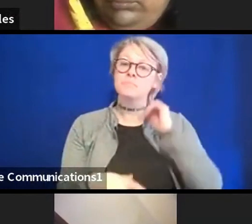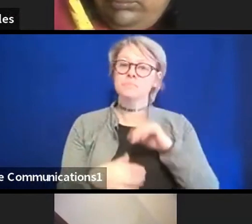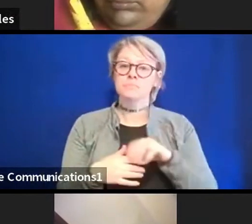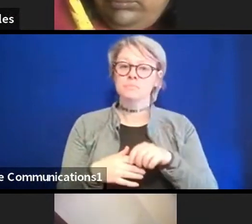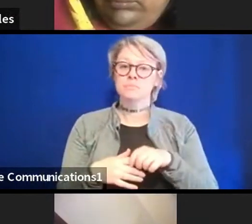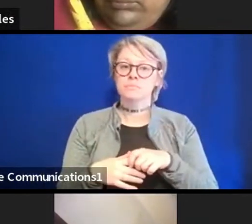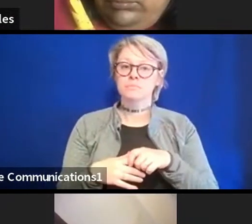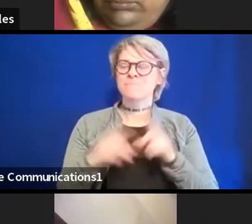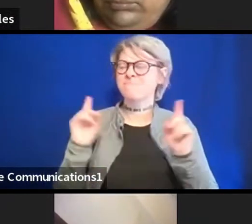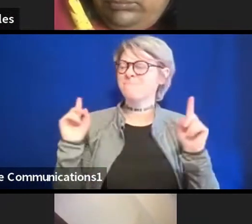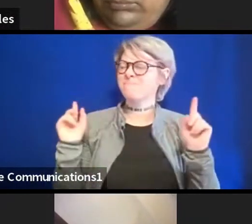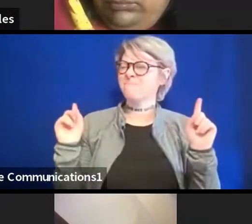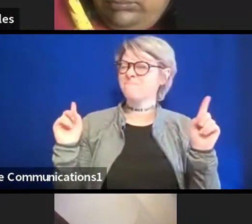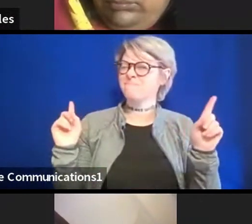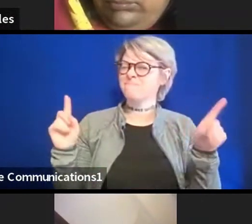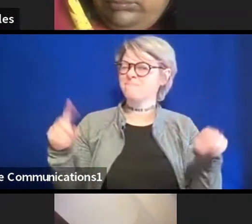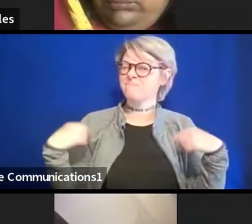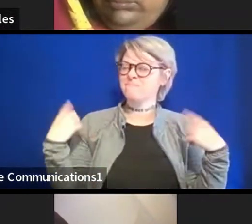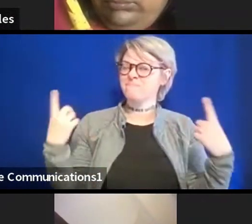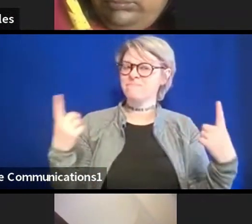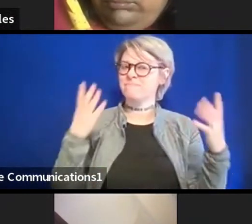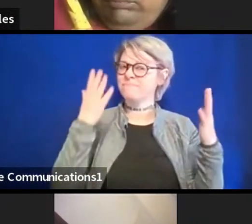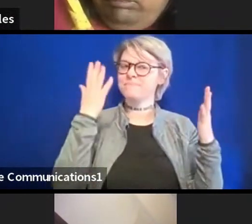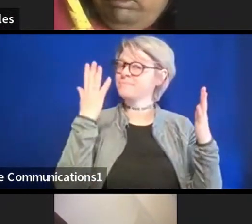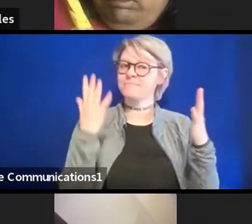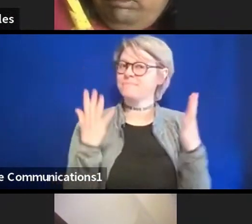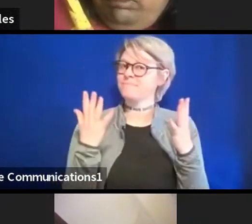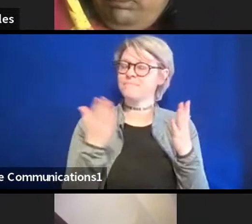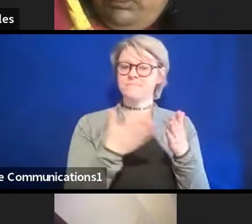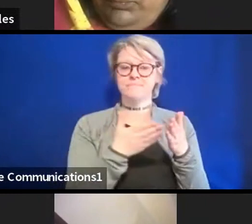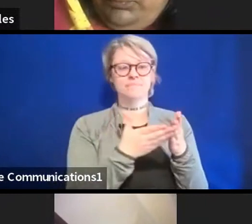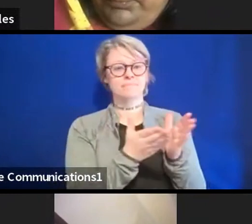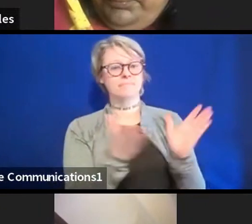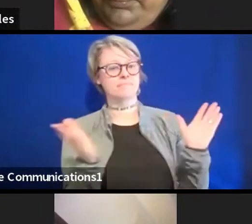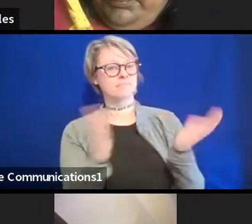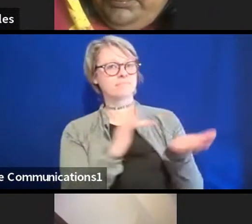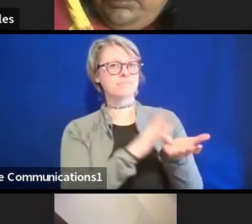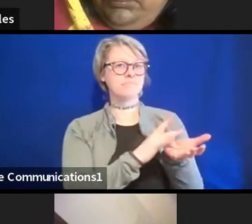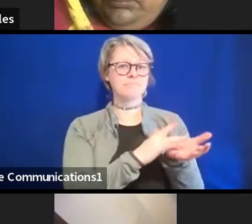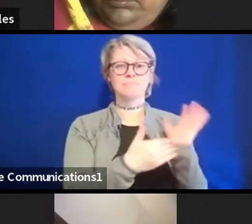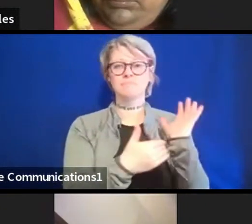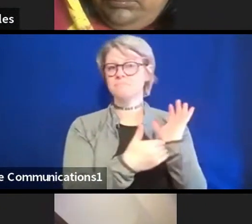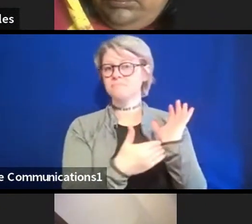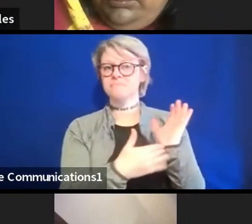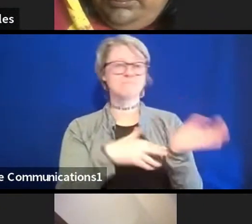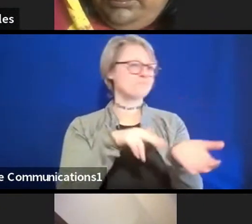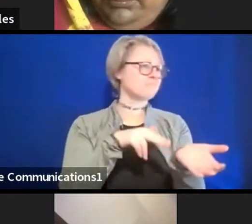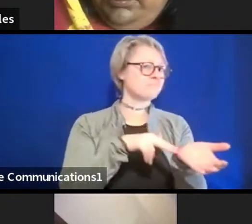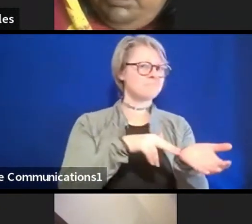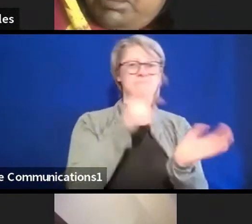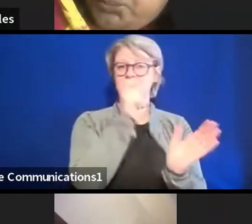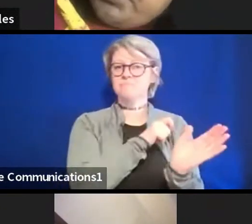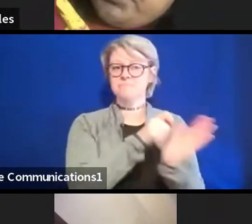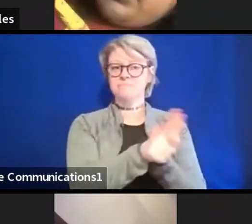unfortunately, to this point, no medical individuals, whether it's doctors, nurses, secretaries,